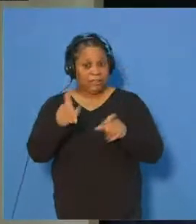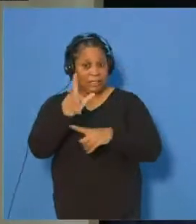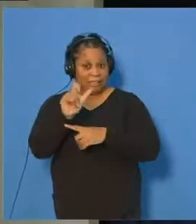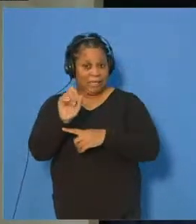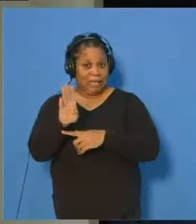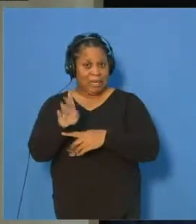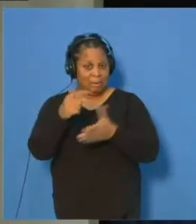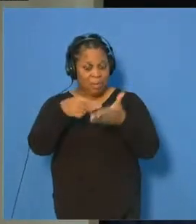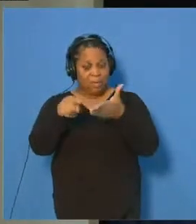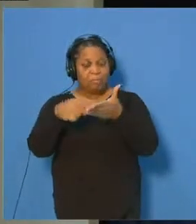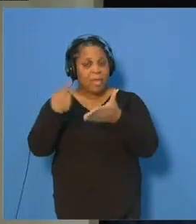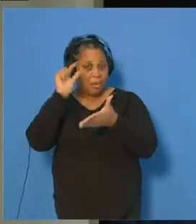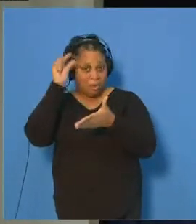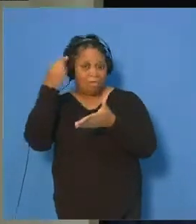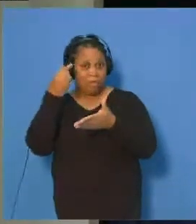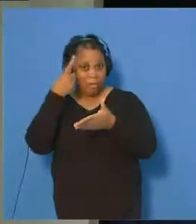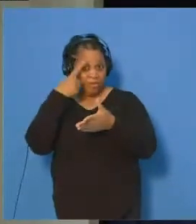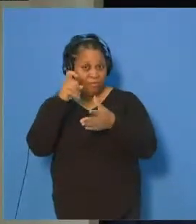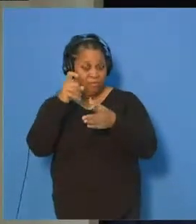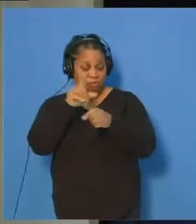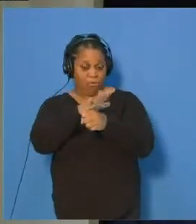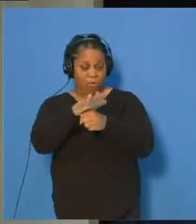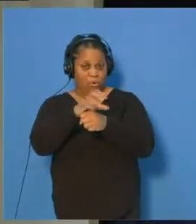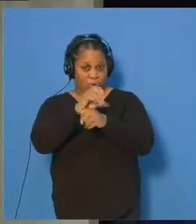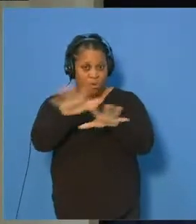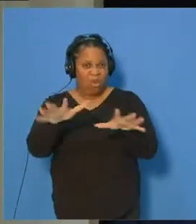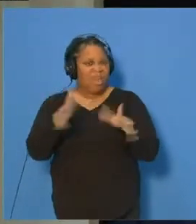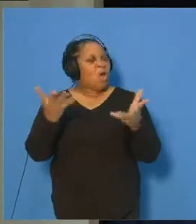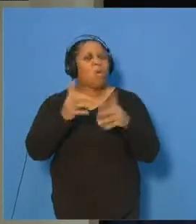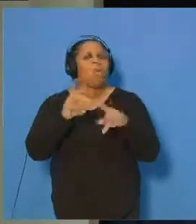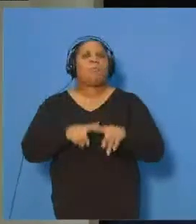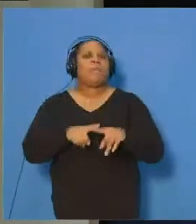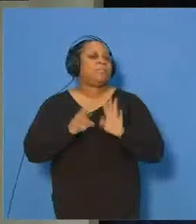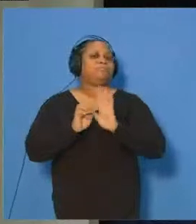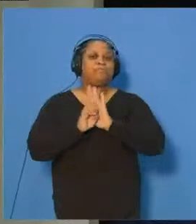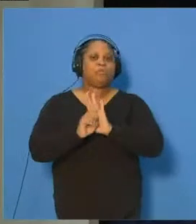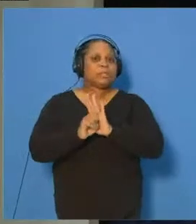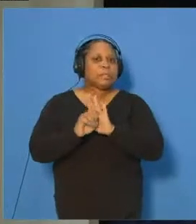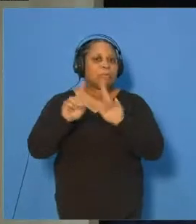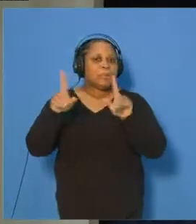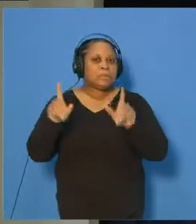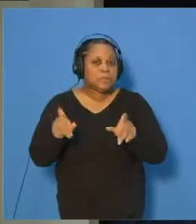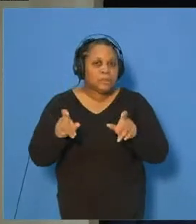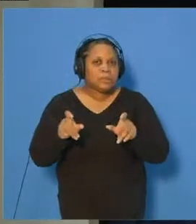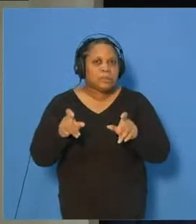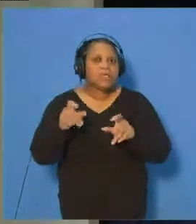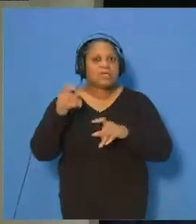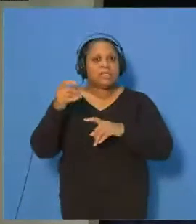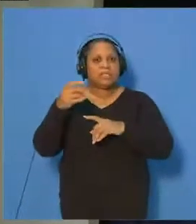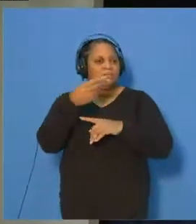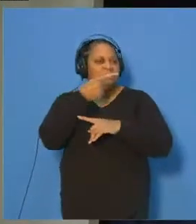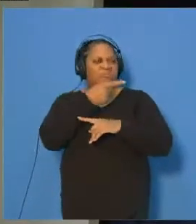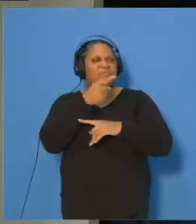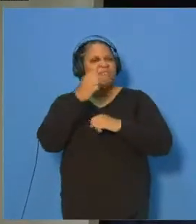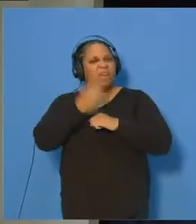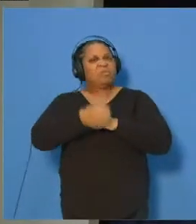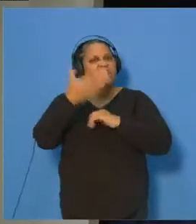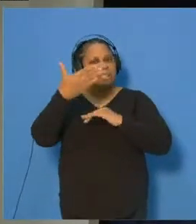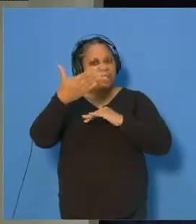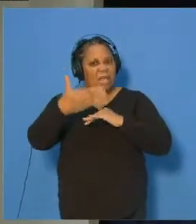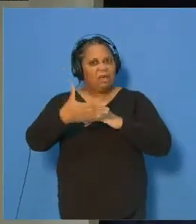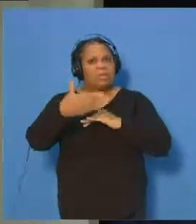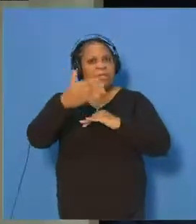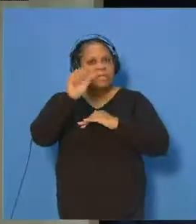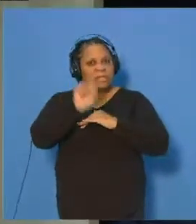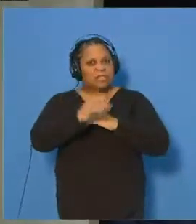paid by the government for COVID-19 testing, and on what basis? So, for example, are the tests by Helix and the Southside facility being done under a